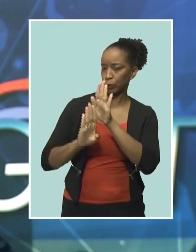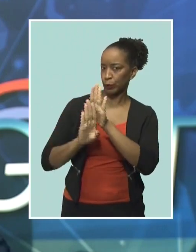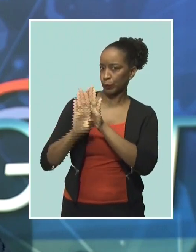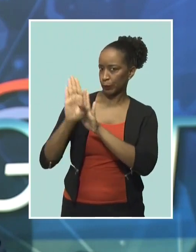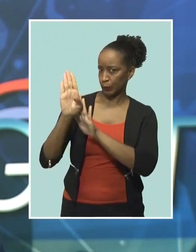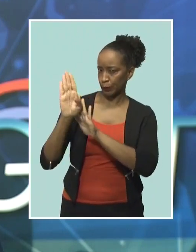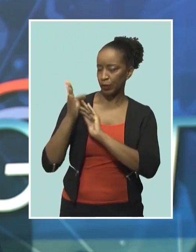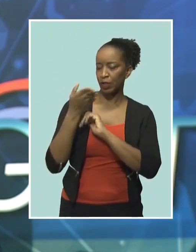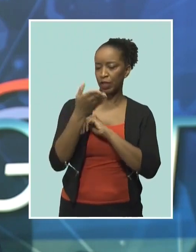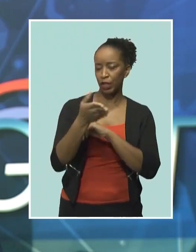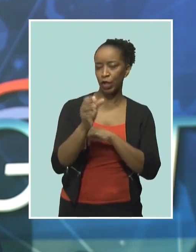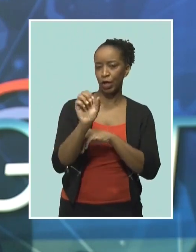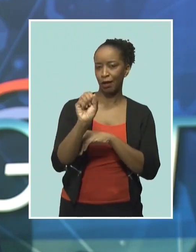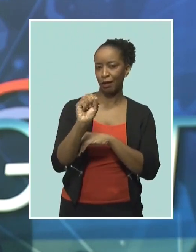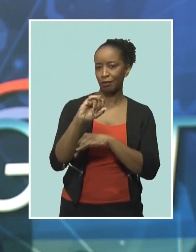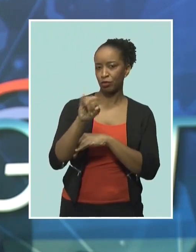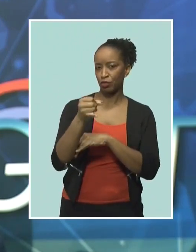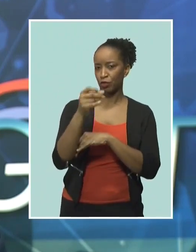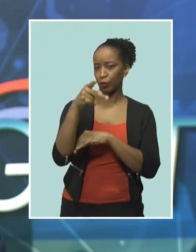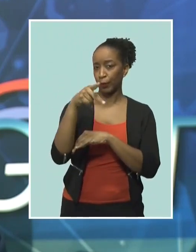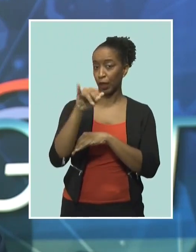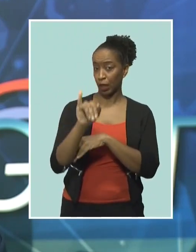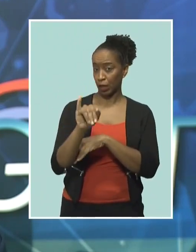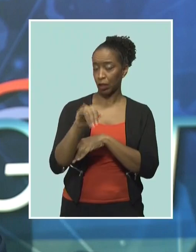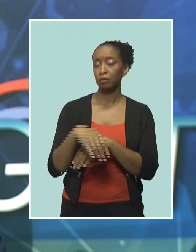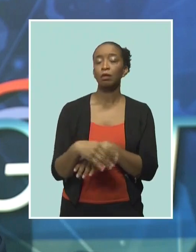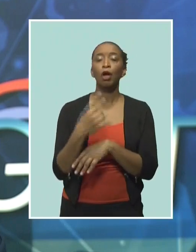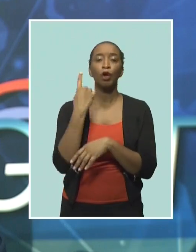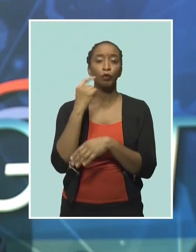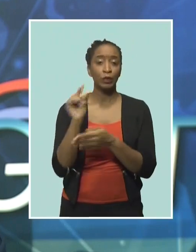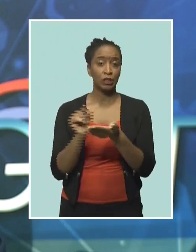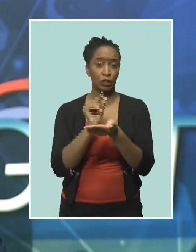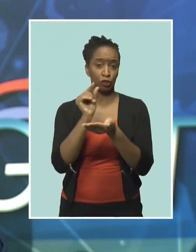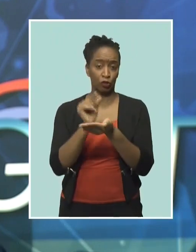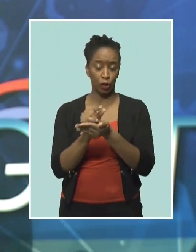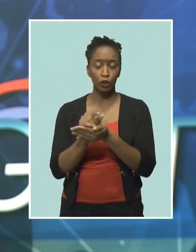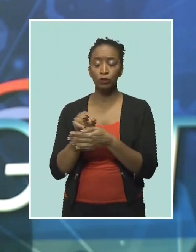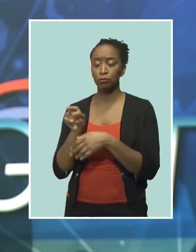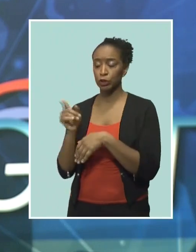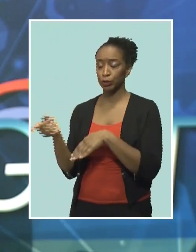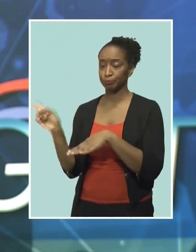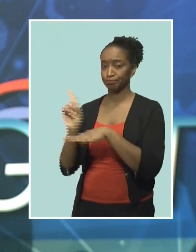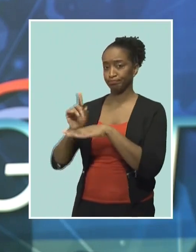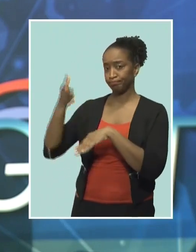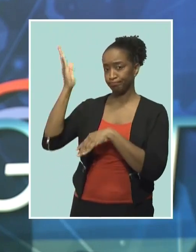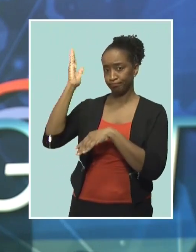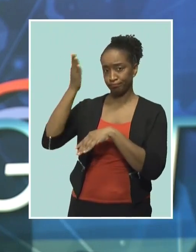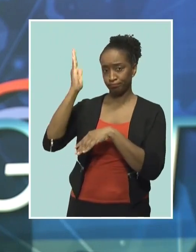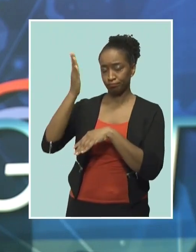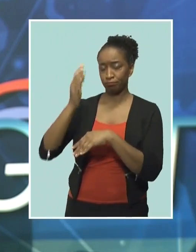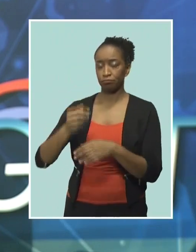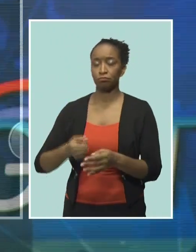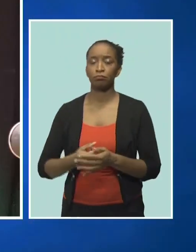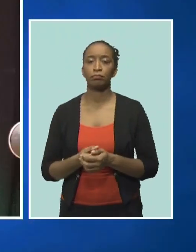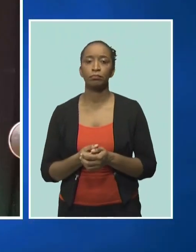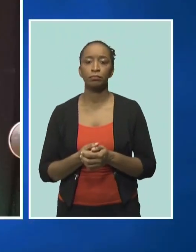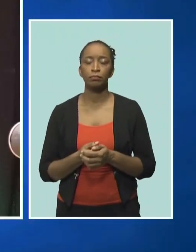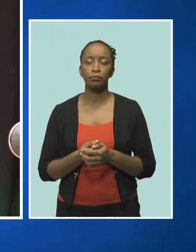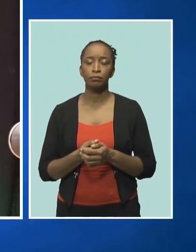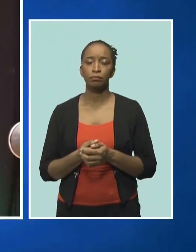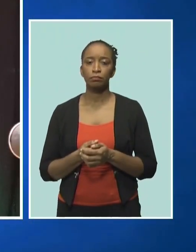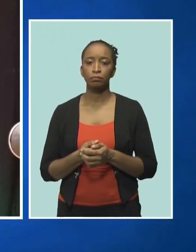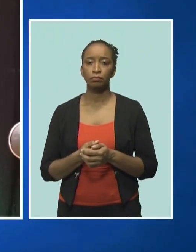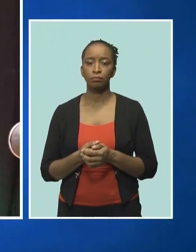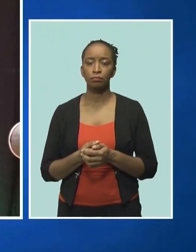of Technology. She was speaking at the SJPI's graduation ceremony. Rachel Agard reports.